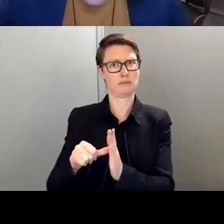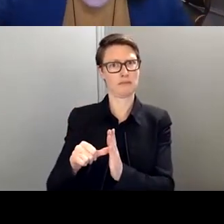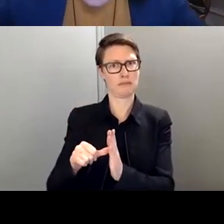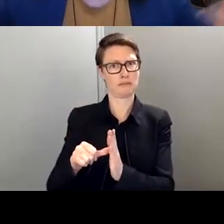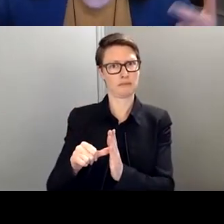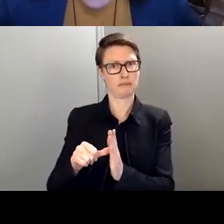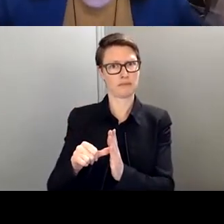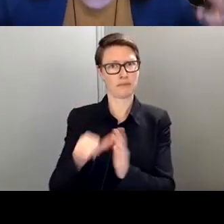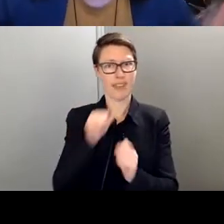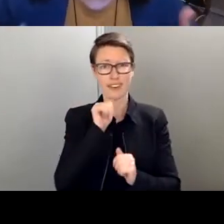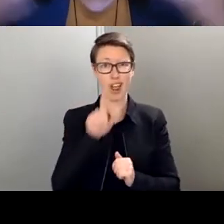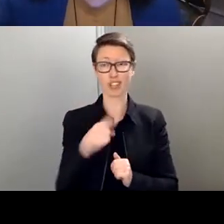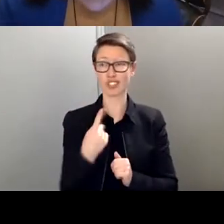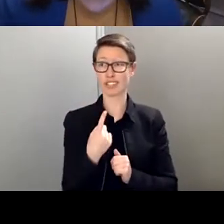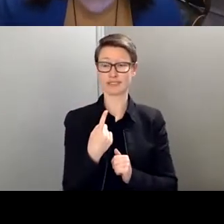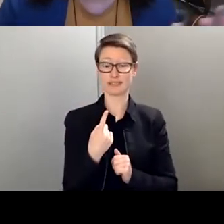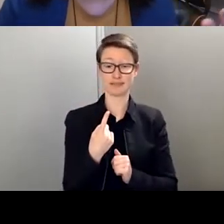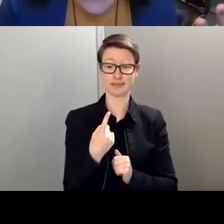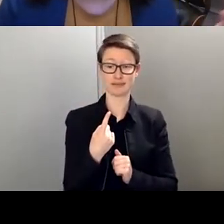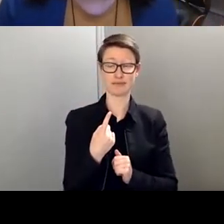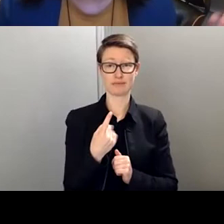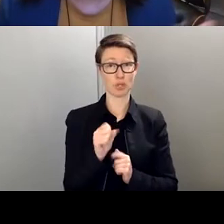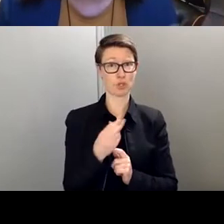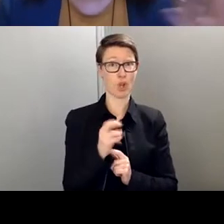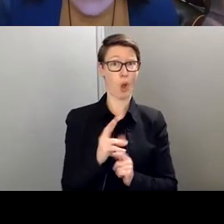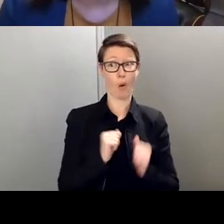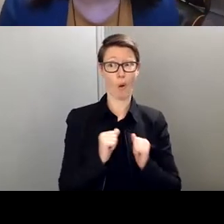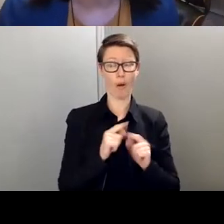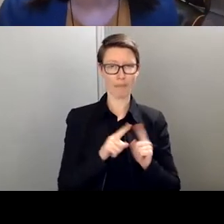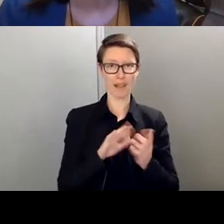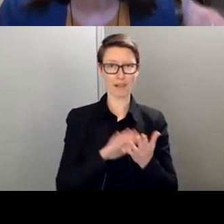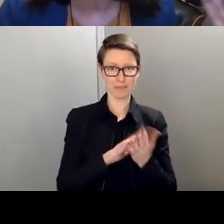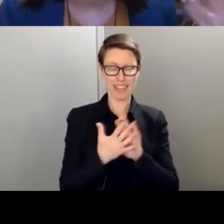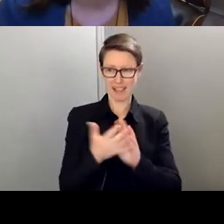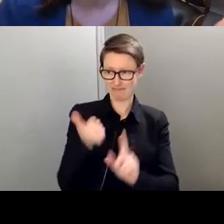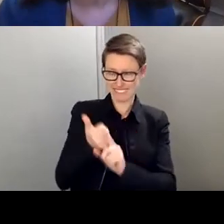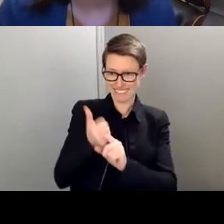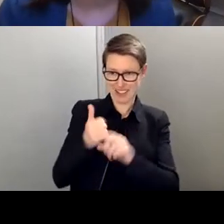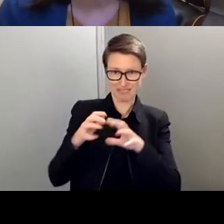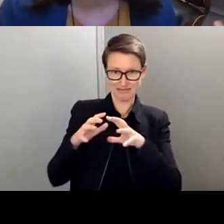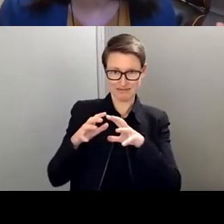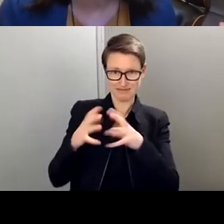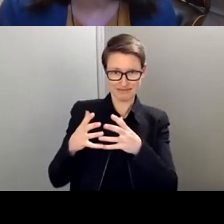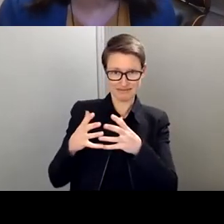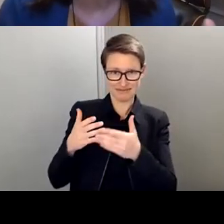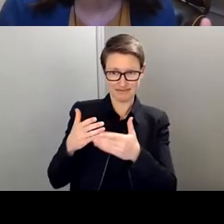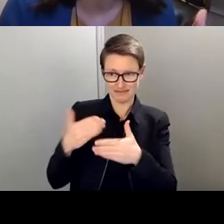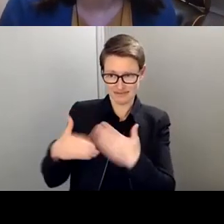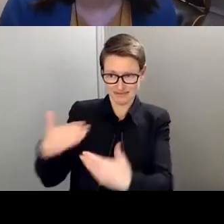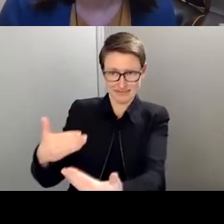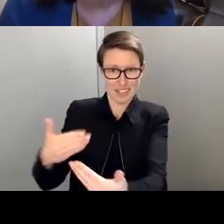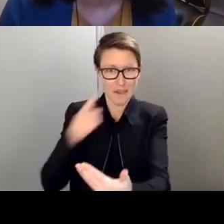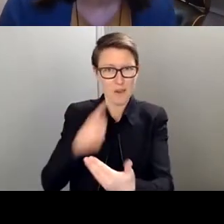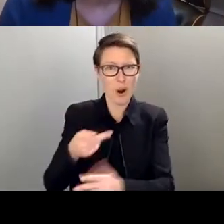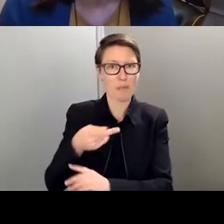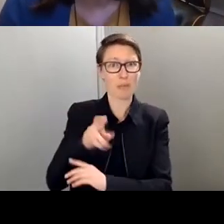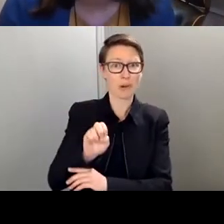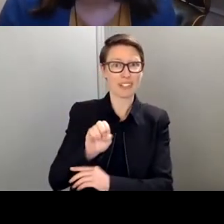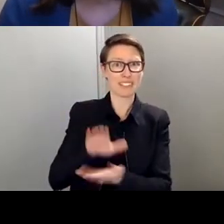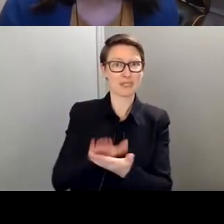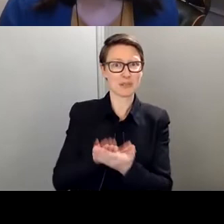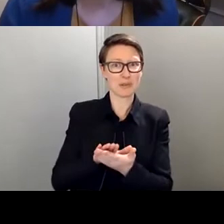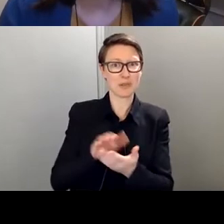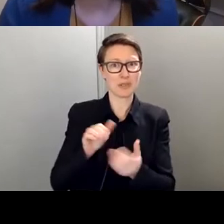beyond just a show, and now it's become a franchise. And it's now there's a spin-off preschool show. Our first preschool show from Cartoon Network is Jessica's Big Little